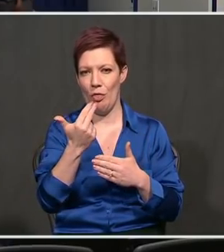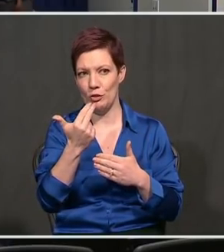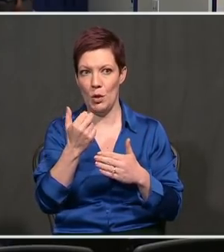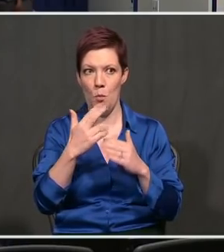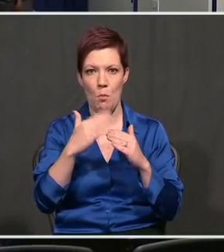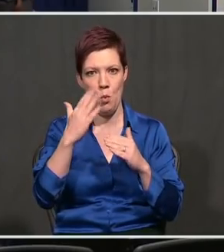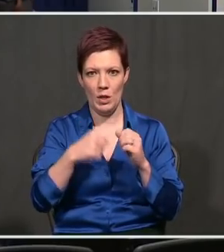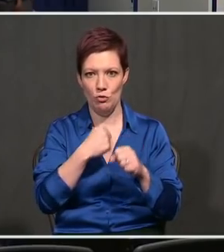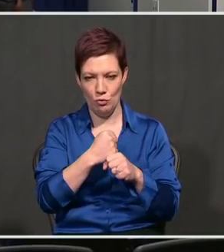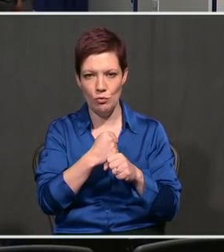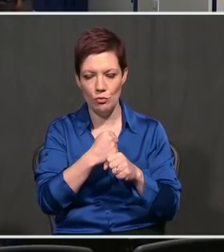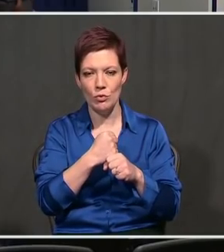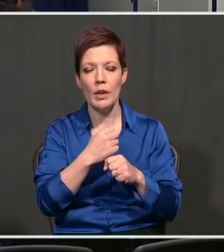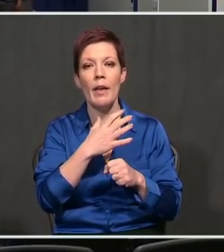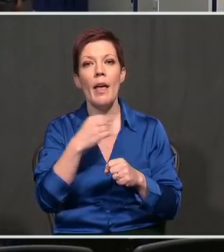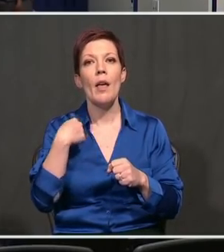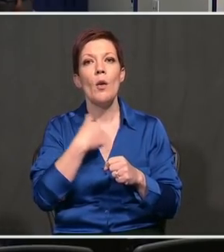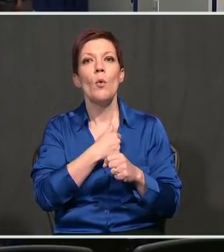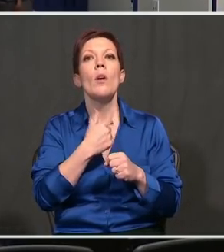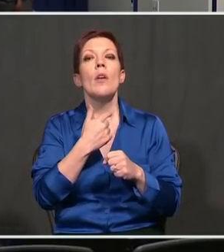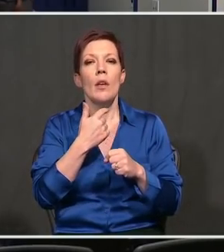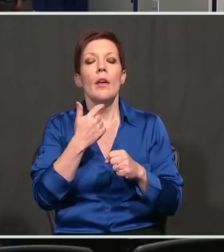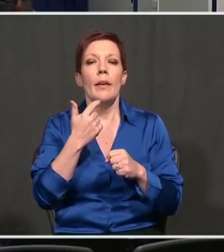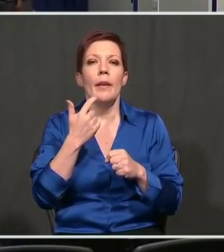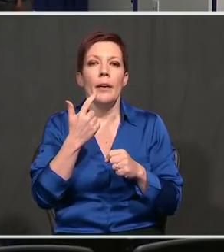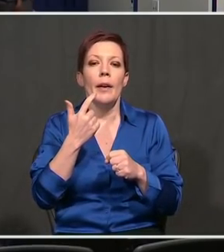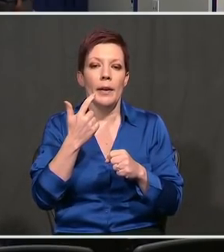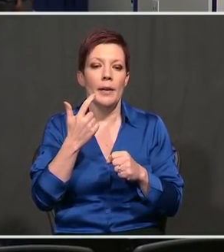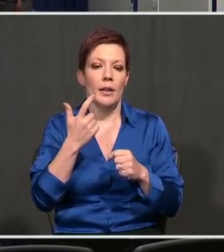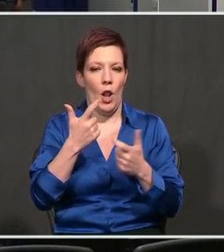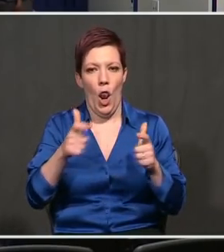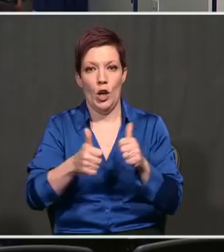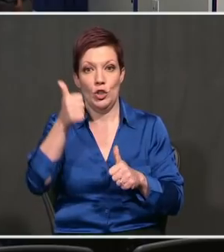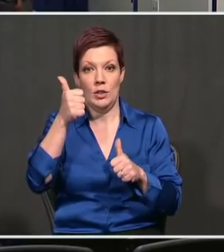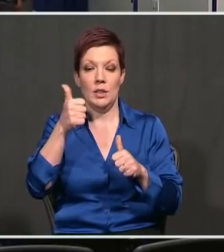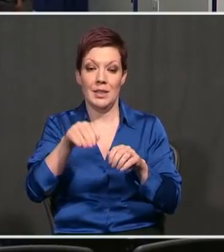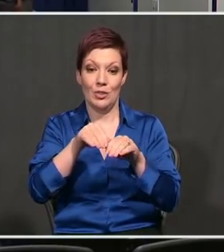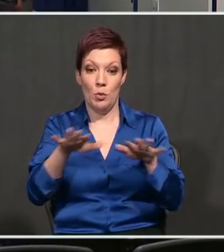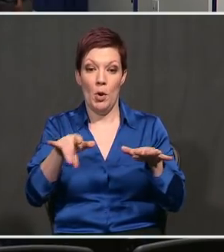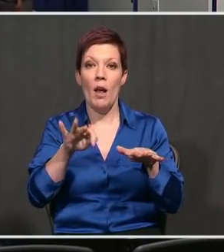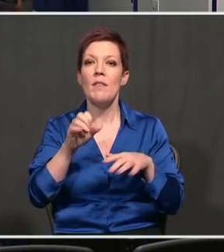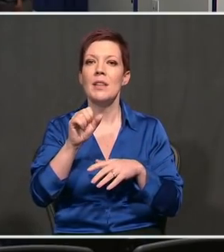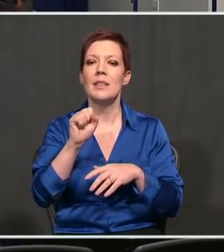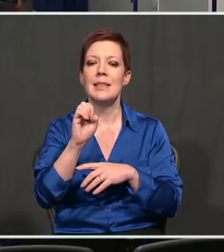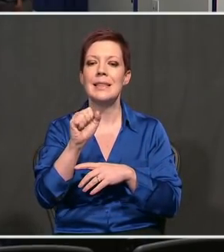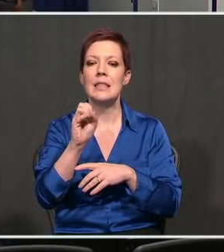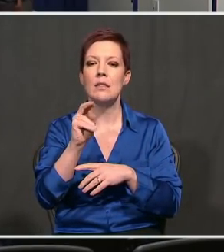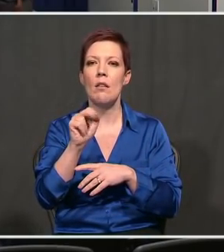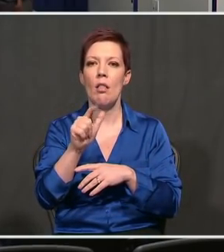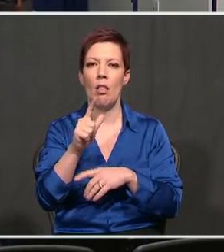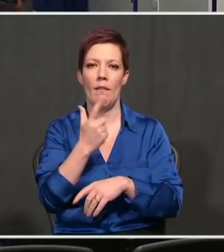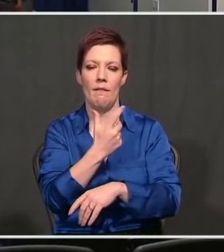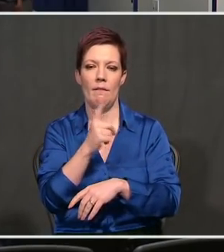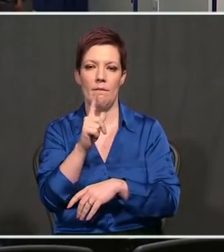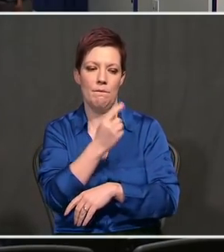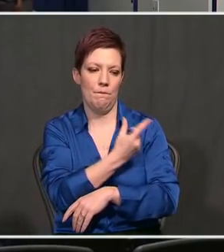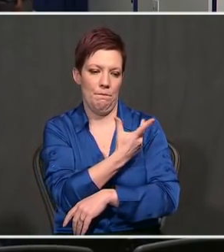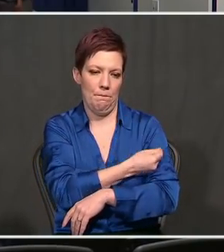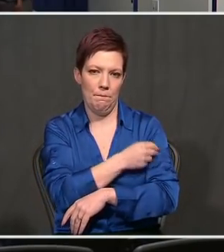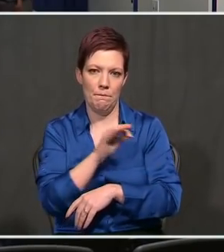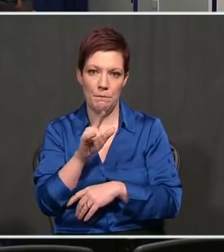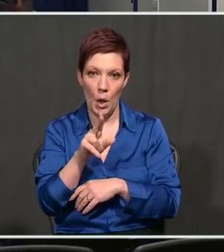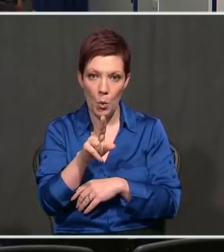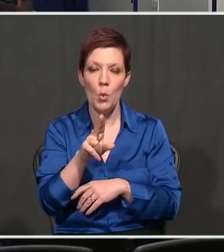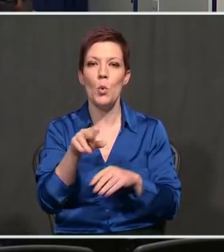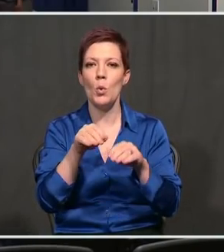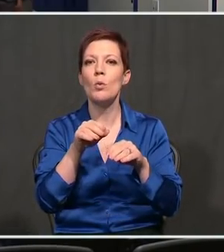years, and we are the largest distributor of seasonal flu in the United States. We were also the centralized distributor for H1N1 during